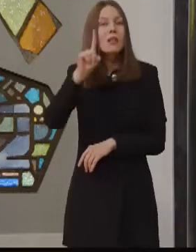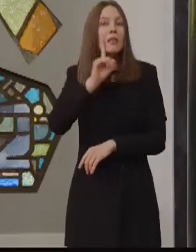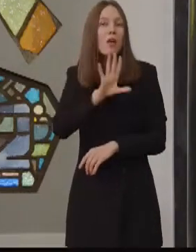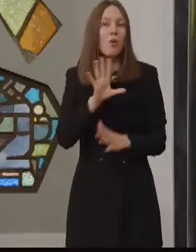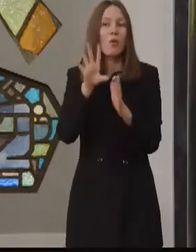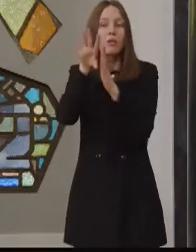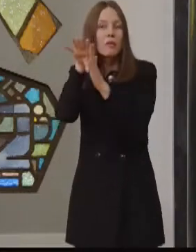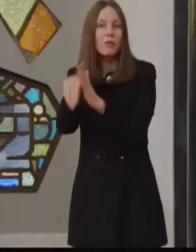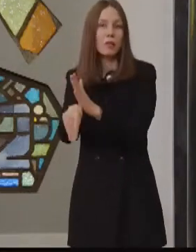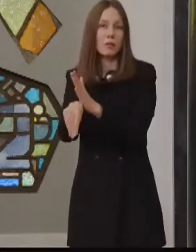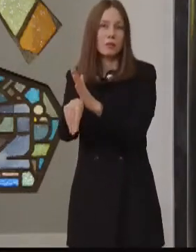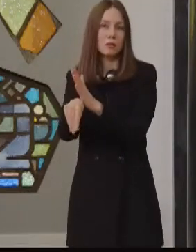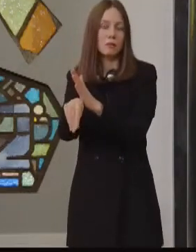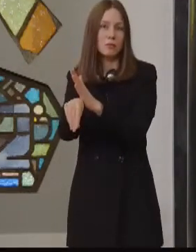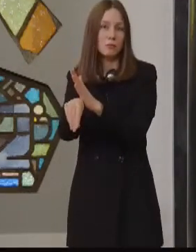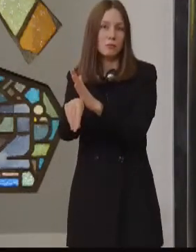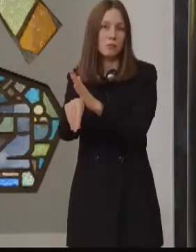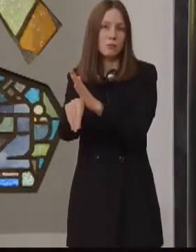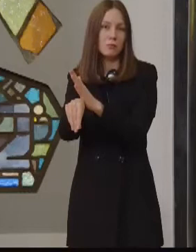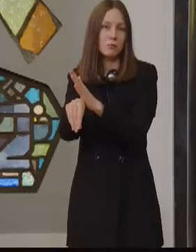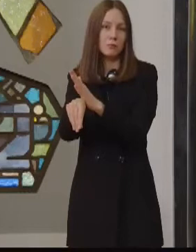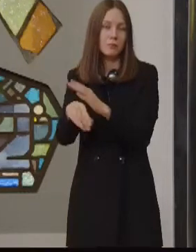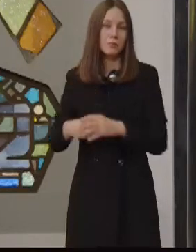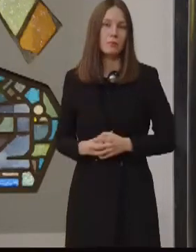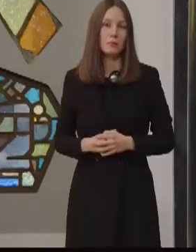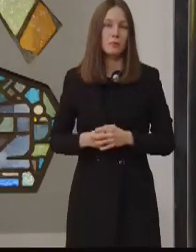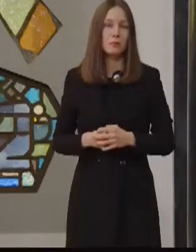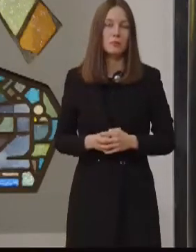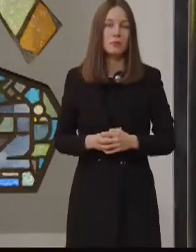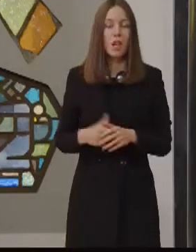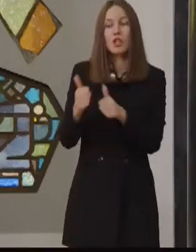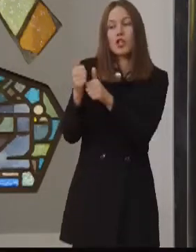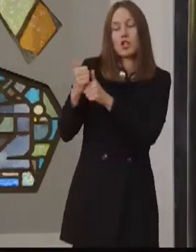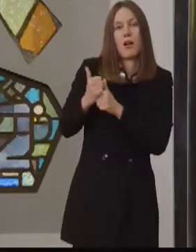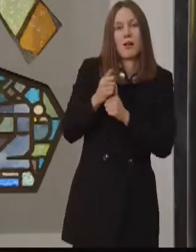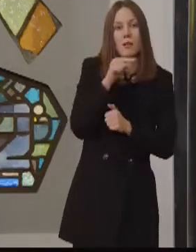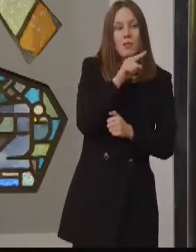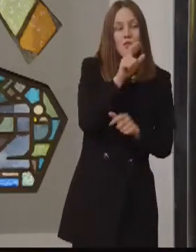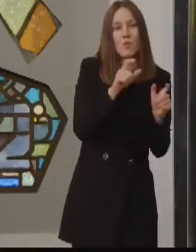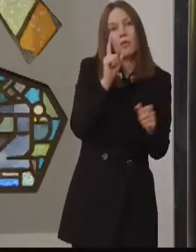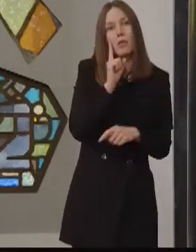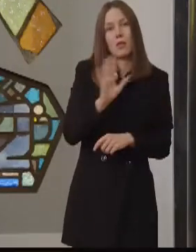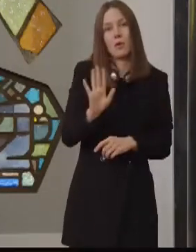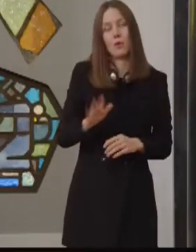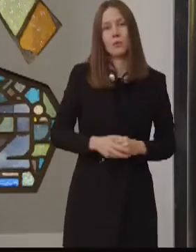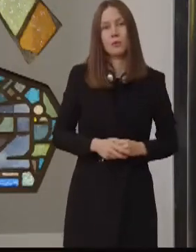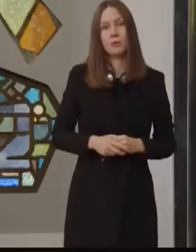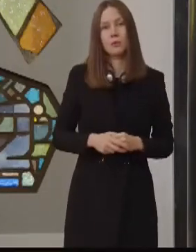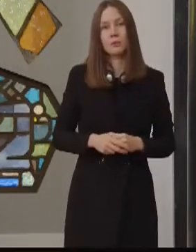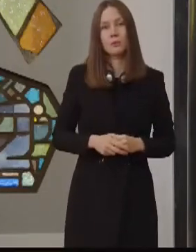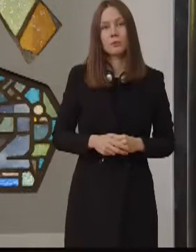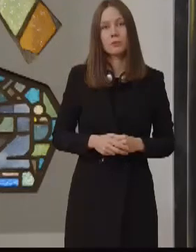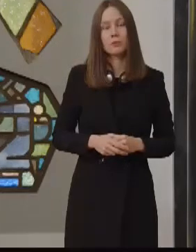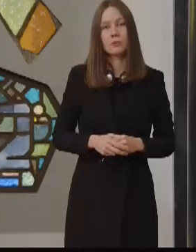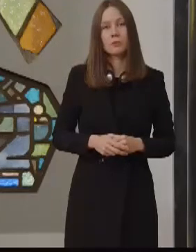person who is not acceptable to our society, and our society is not willing to accept such people into their